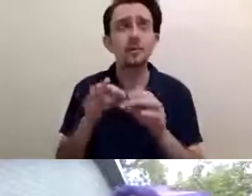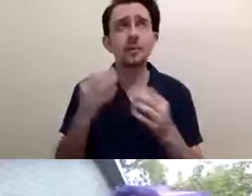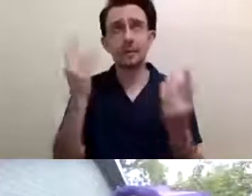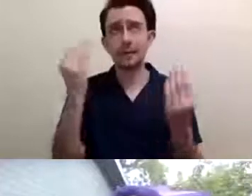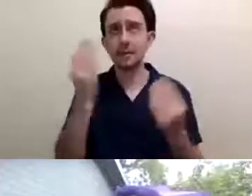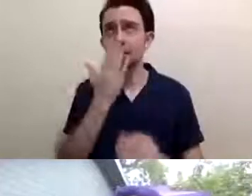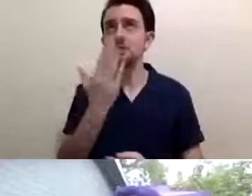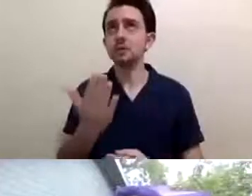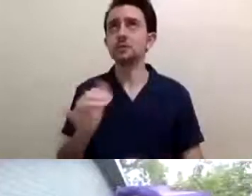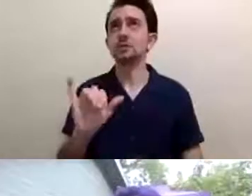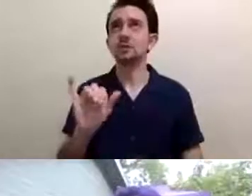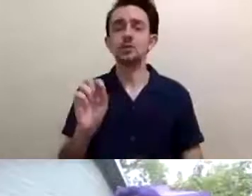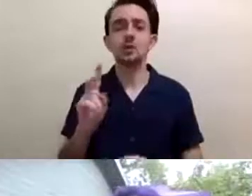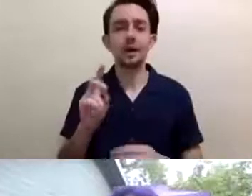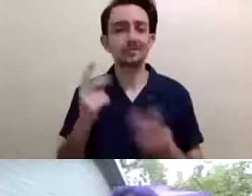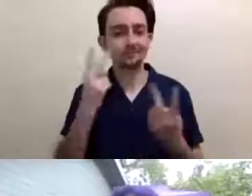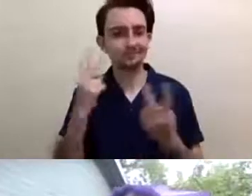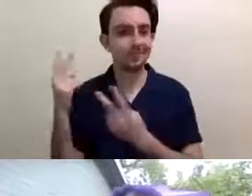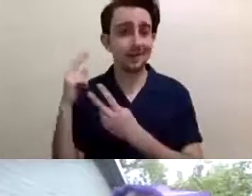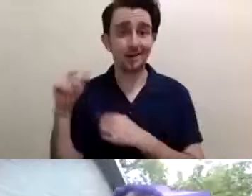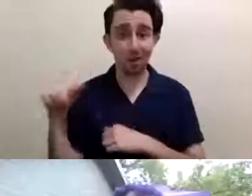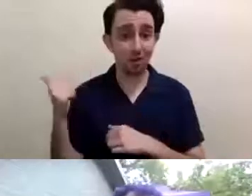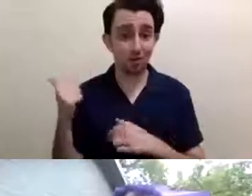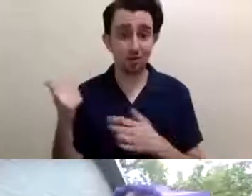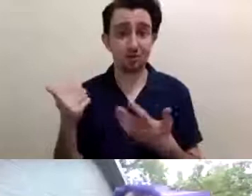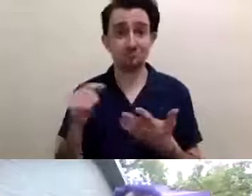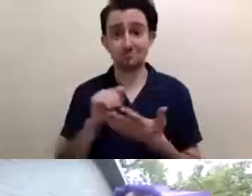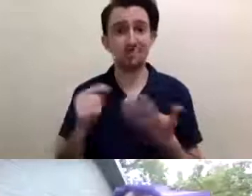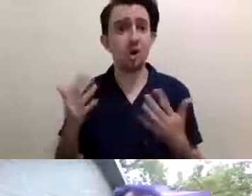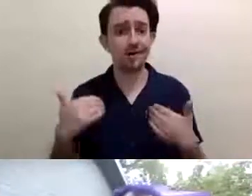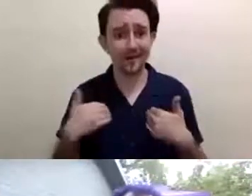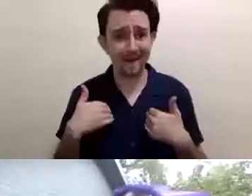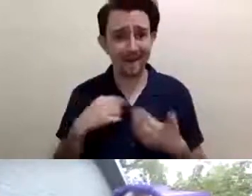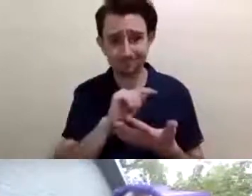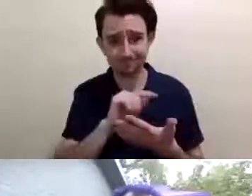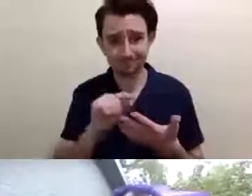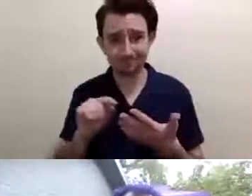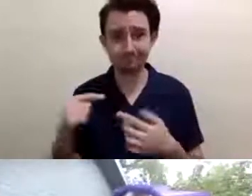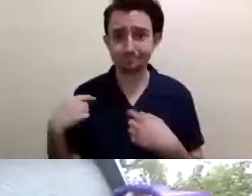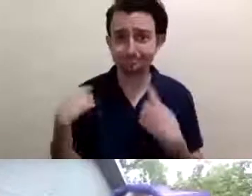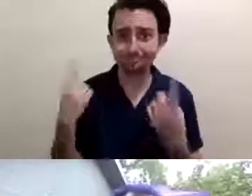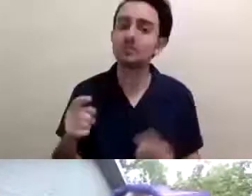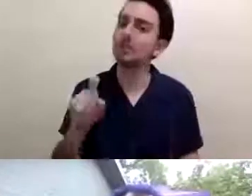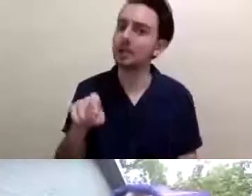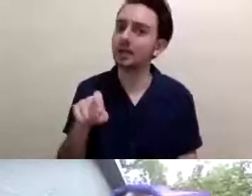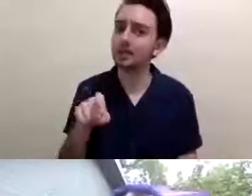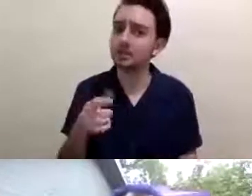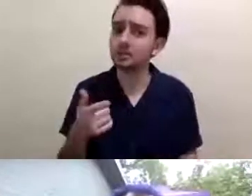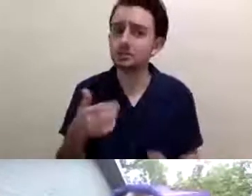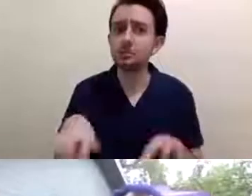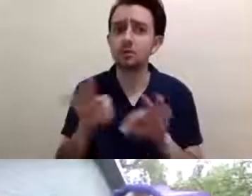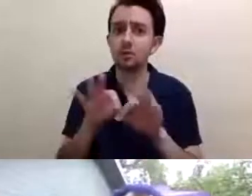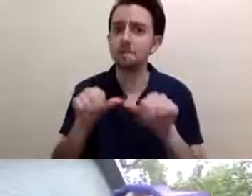redress and really invest in what we already have on the ground here that needs meaningful,